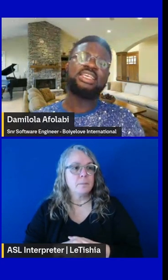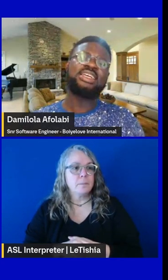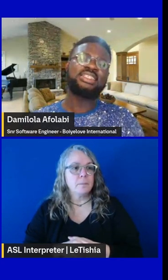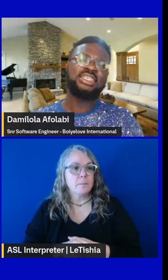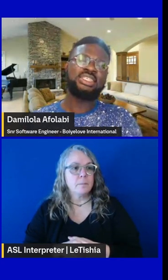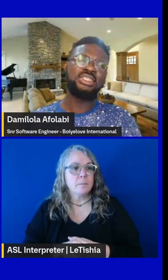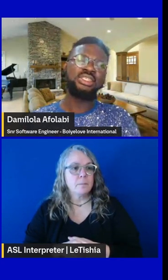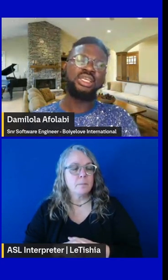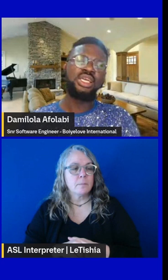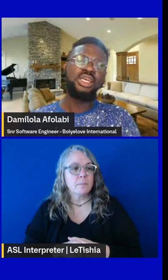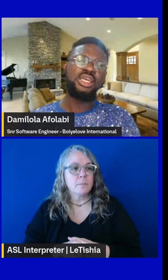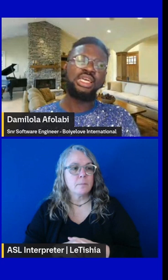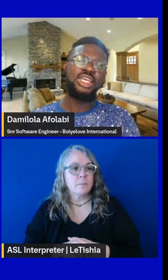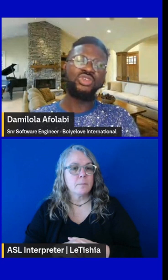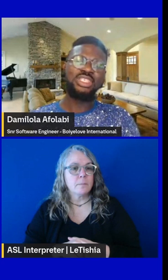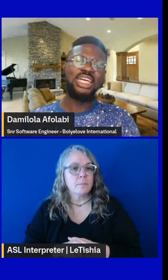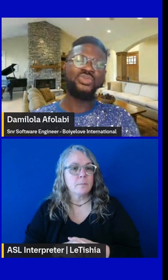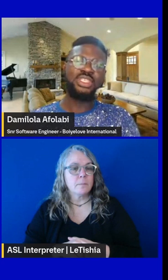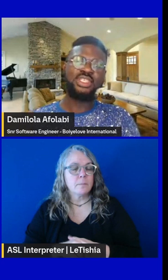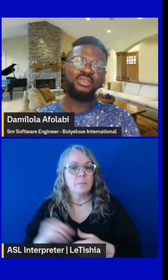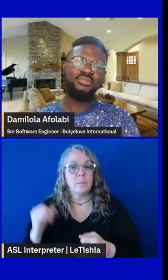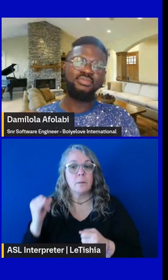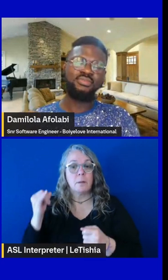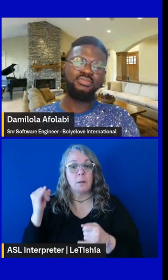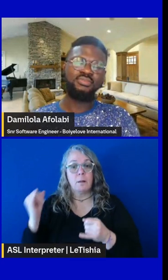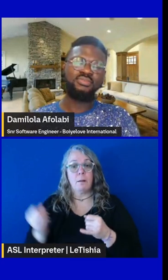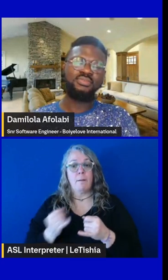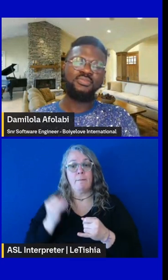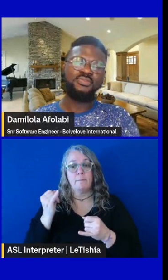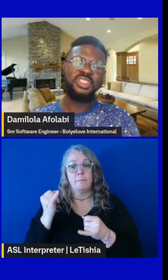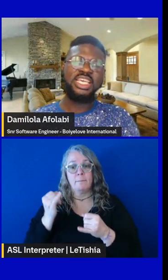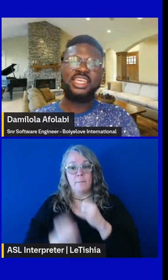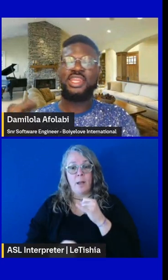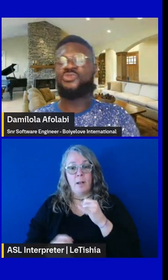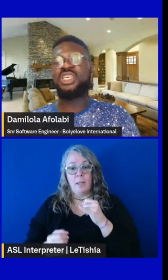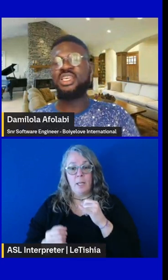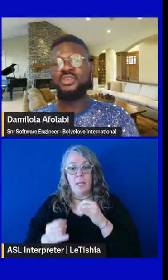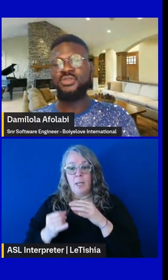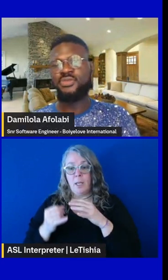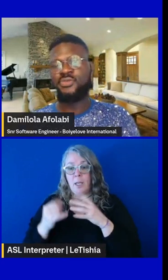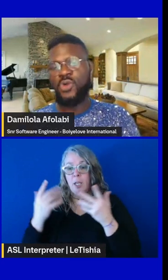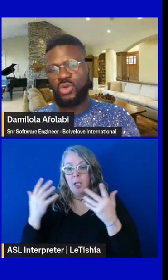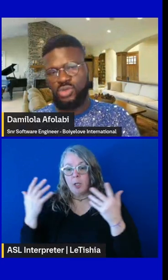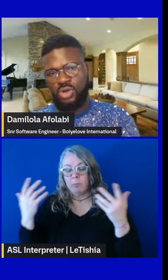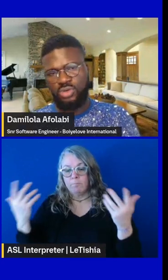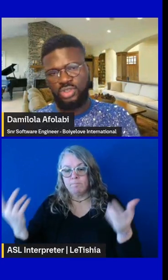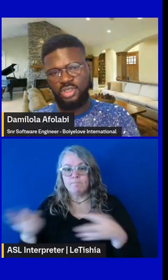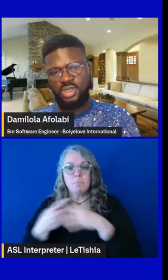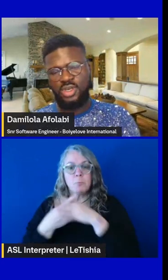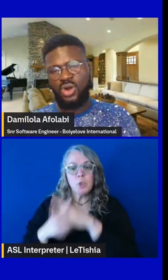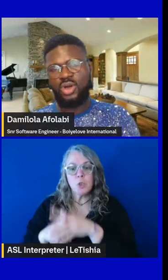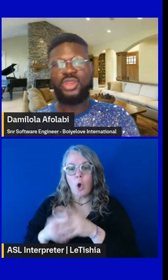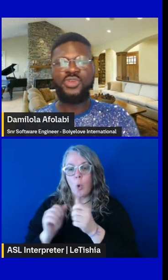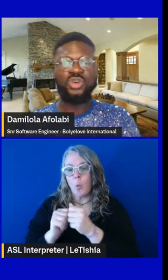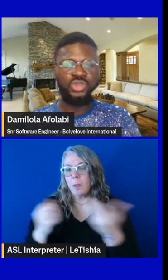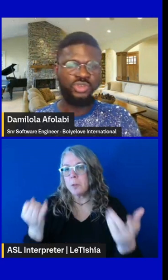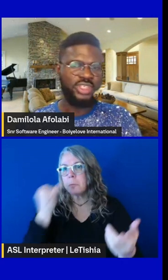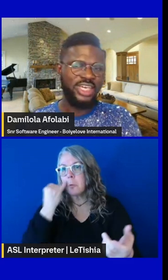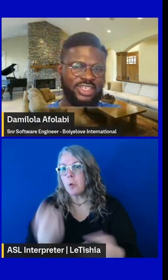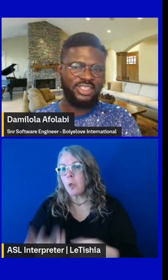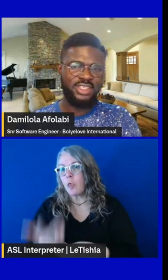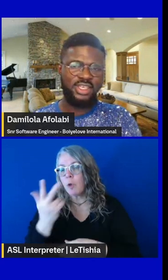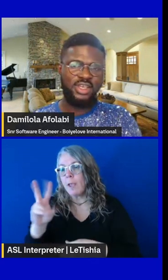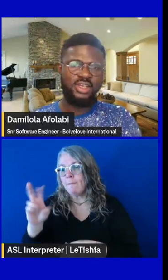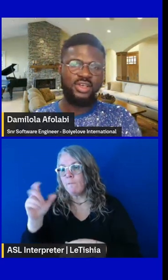Finally, a key lesson is to start with, say, 3 Vault nodes or 3